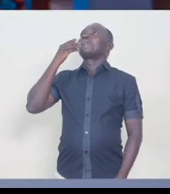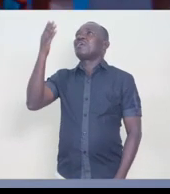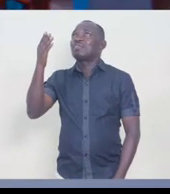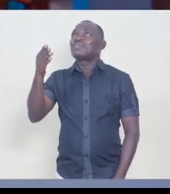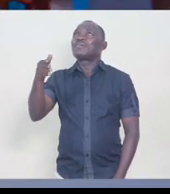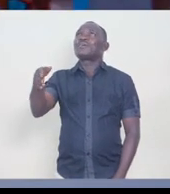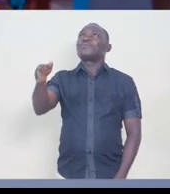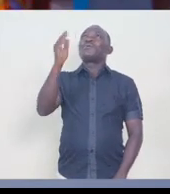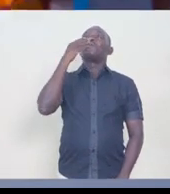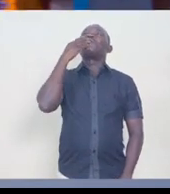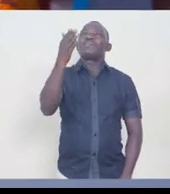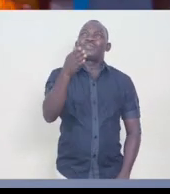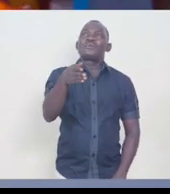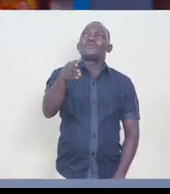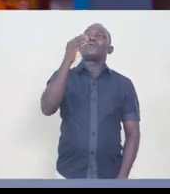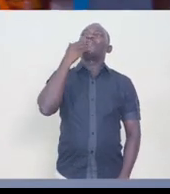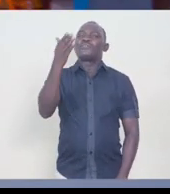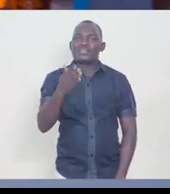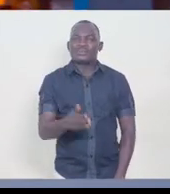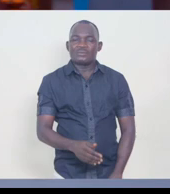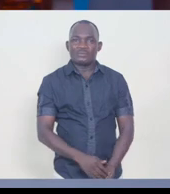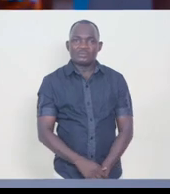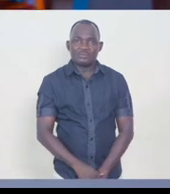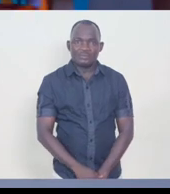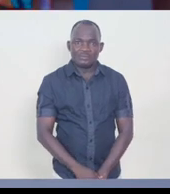you. Greetings to everybody. Thank you.